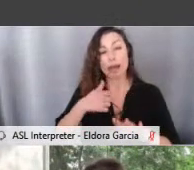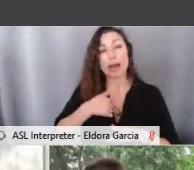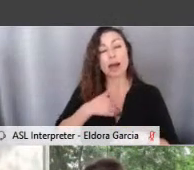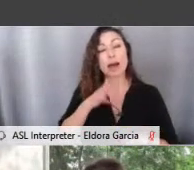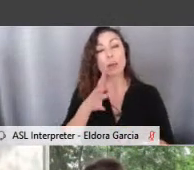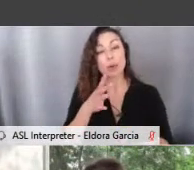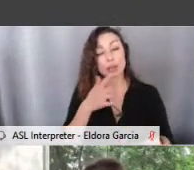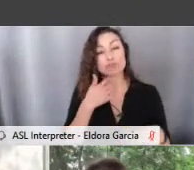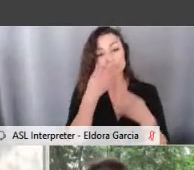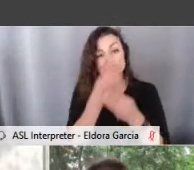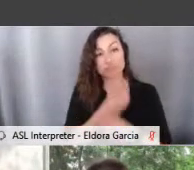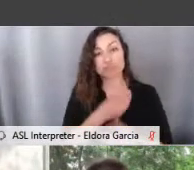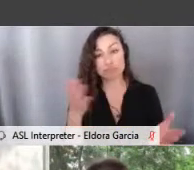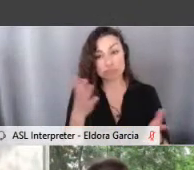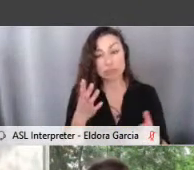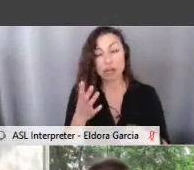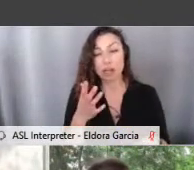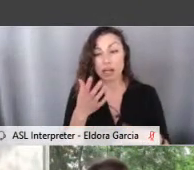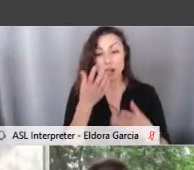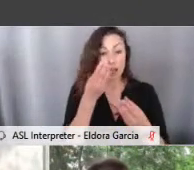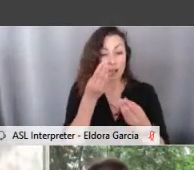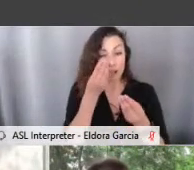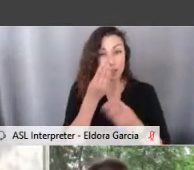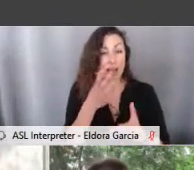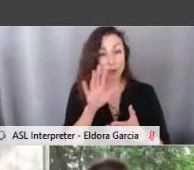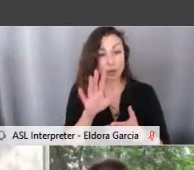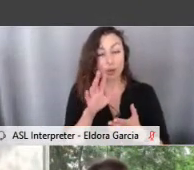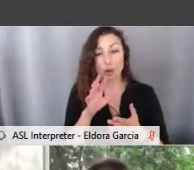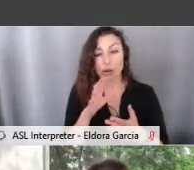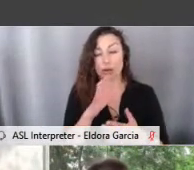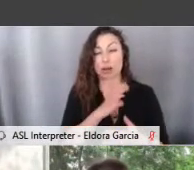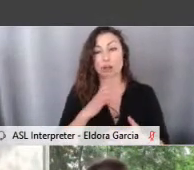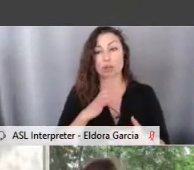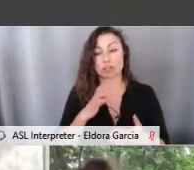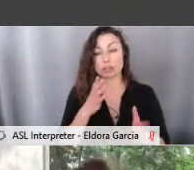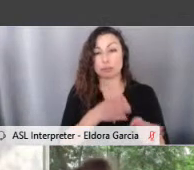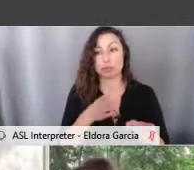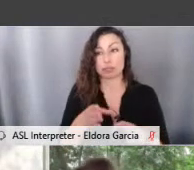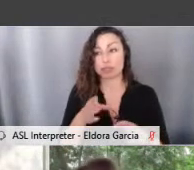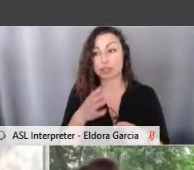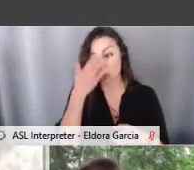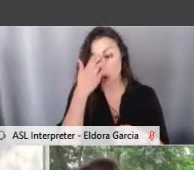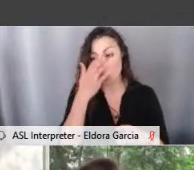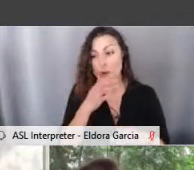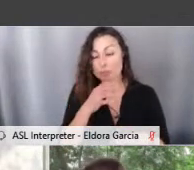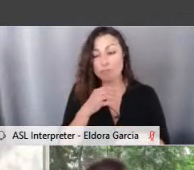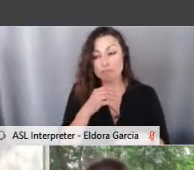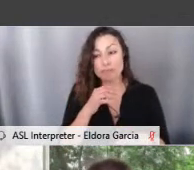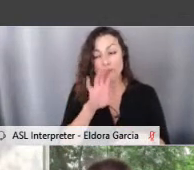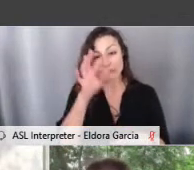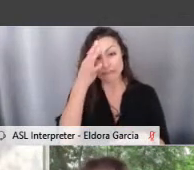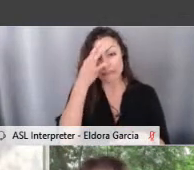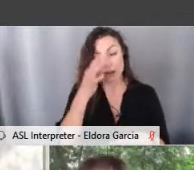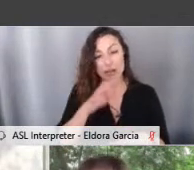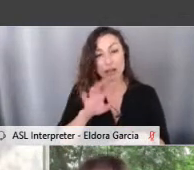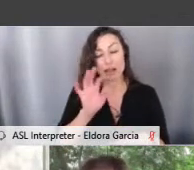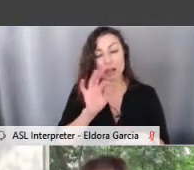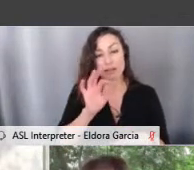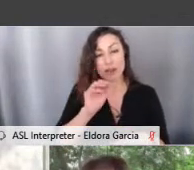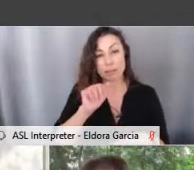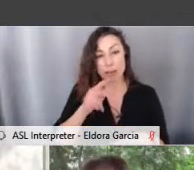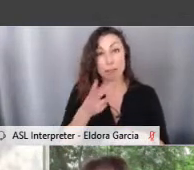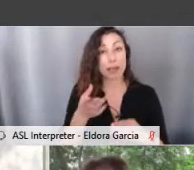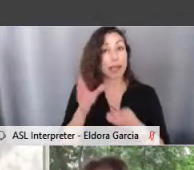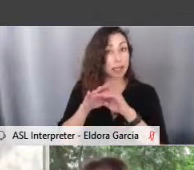would say, let your congressional delegation know that the federal FMAP increase is the